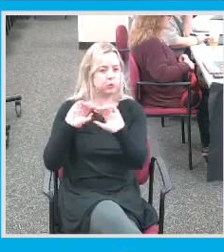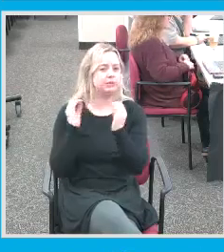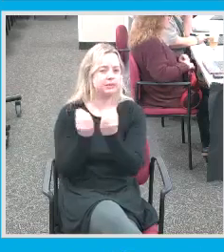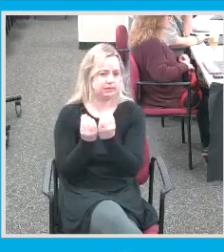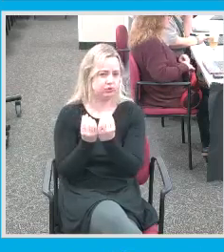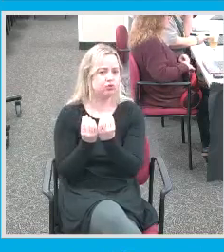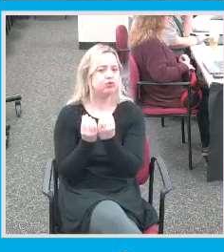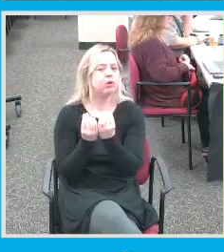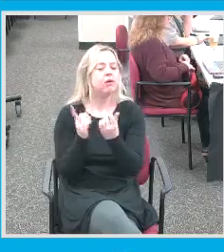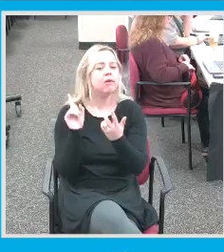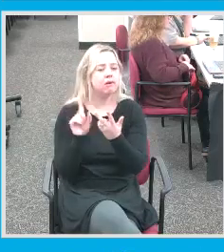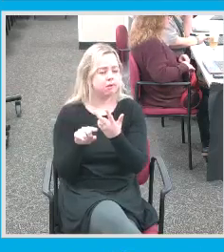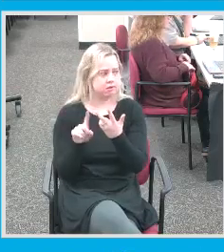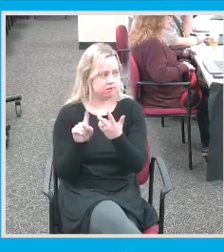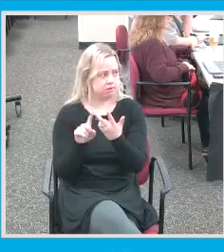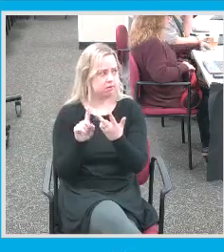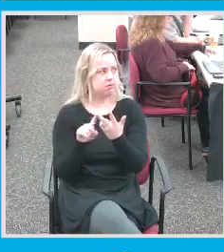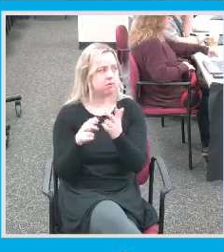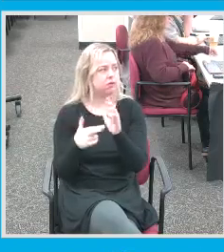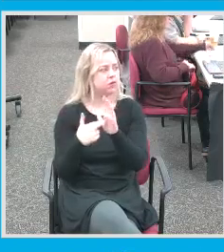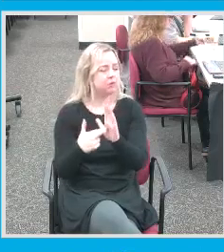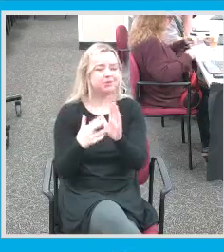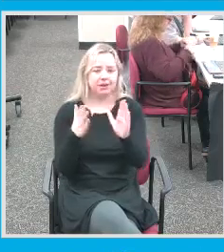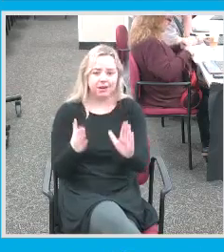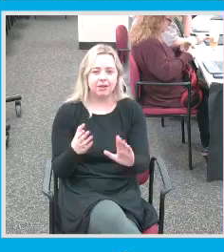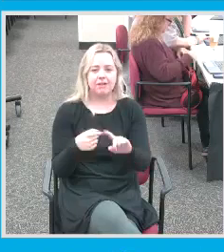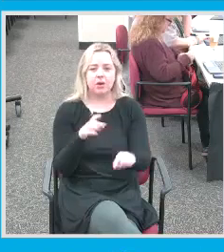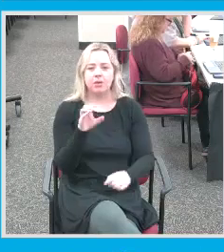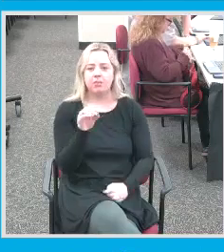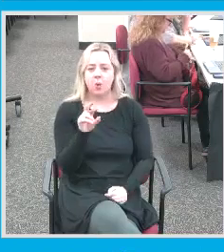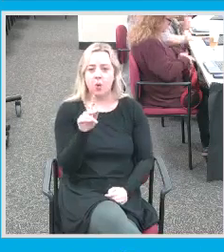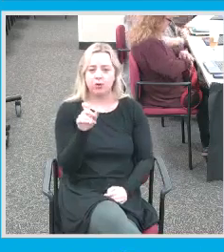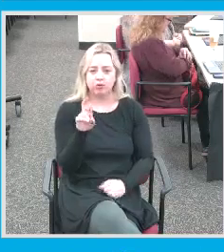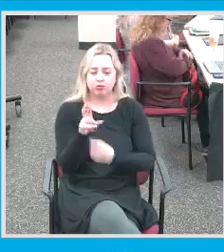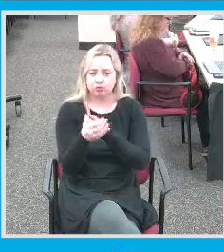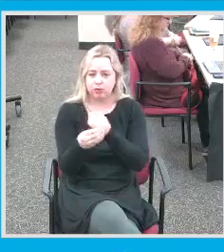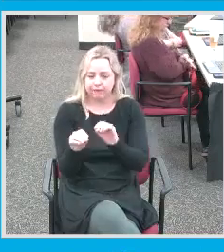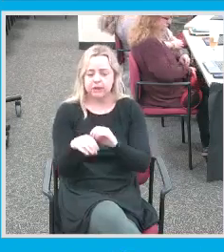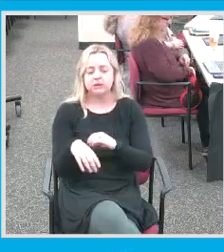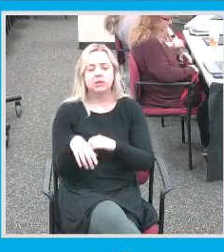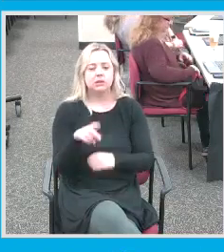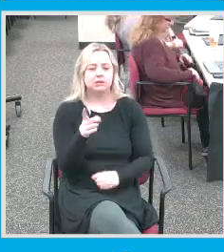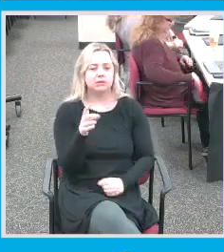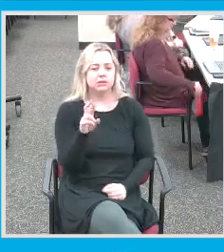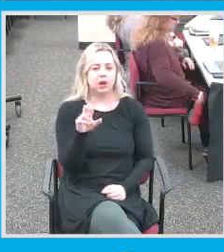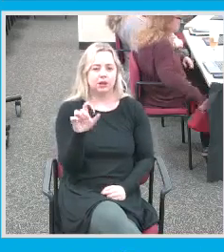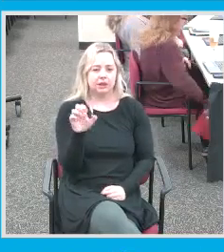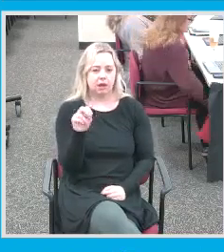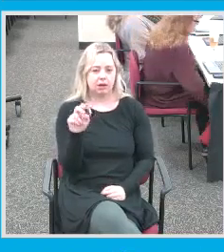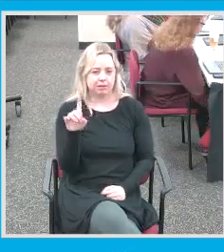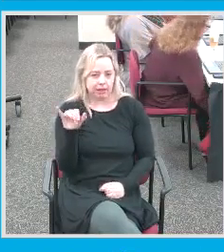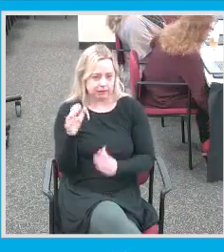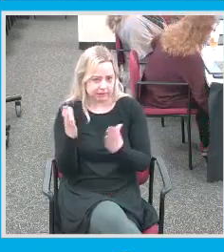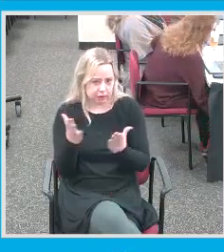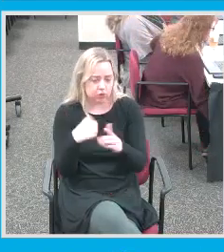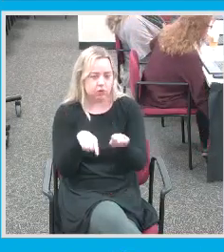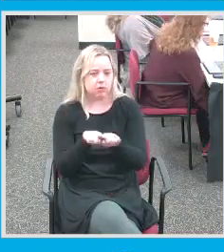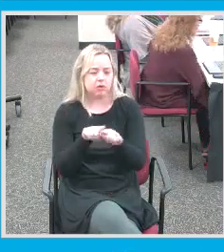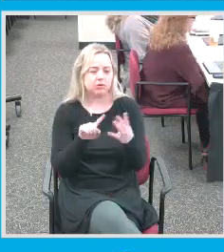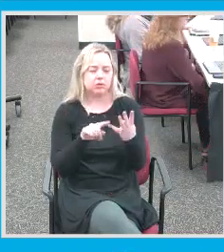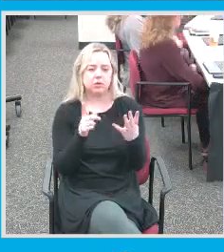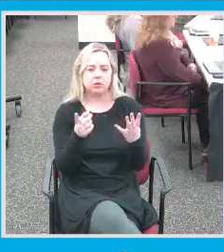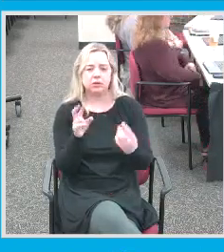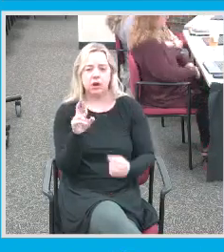organization. And then we also have representatives from our coroner's office, our coroner, Dr. Leon Kelly, as well as Dr. Emily